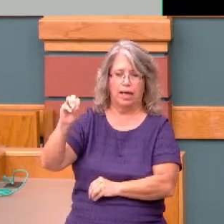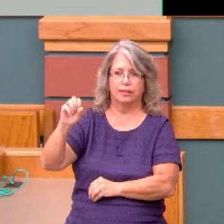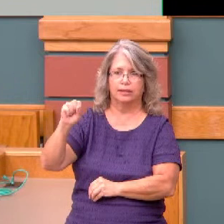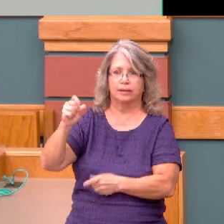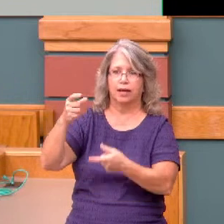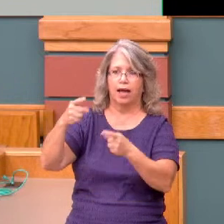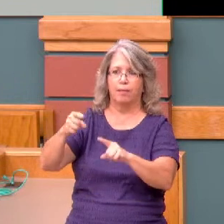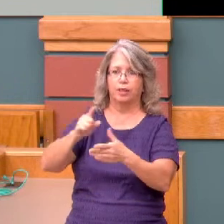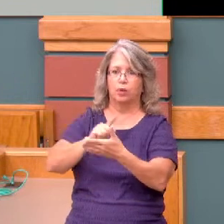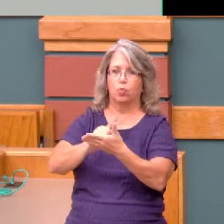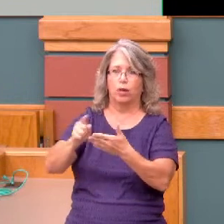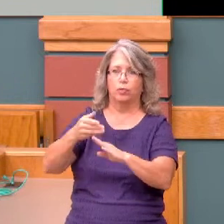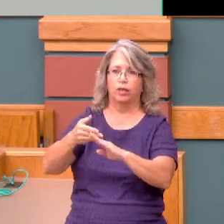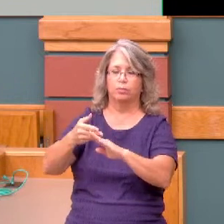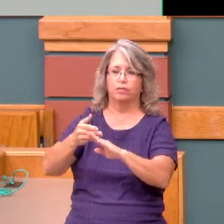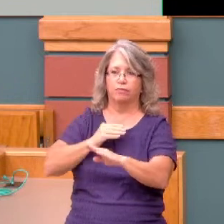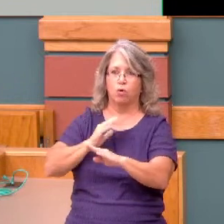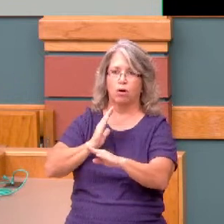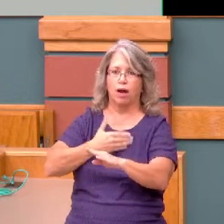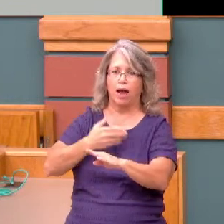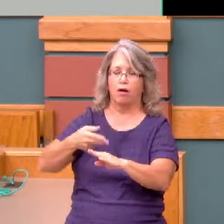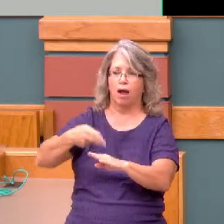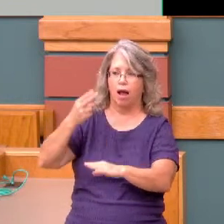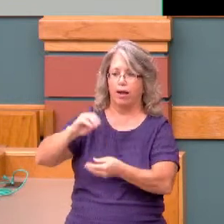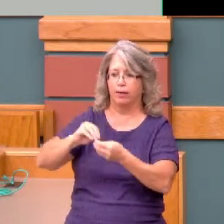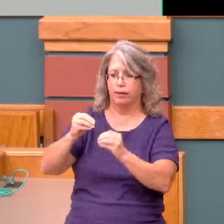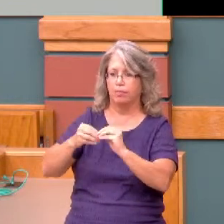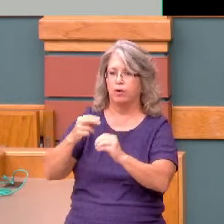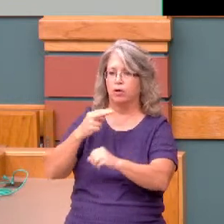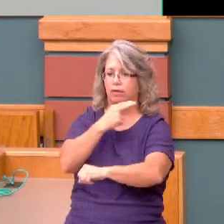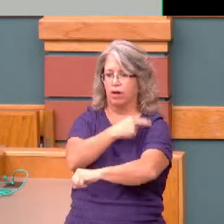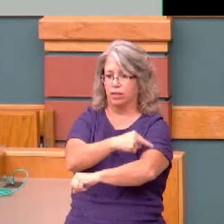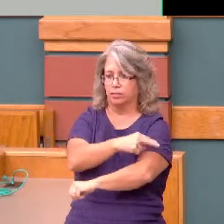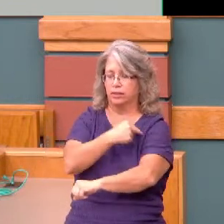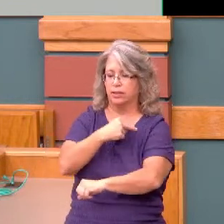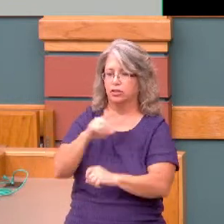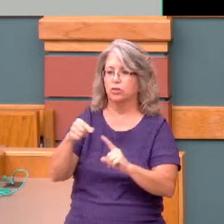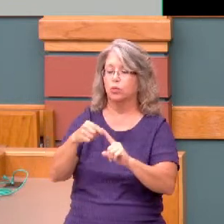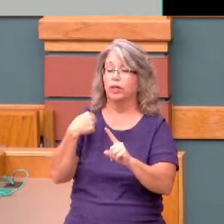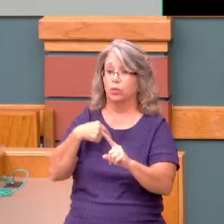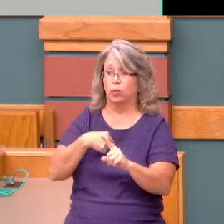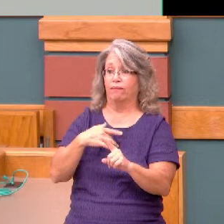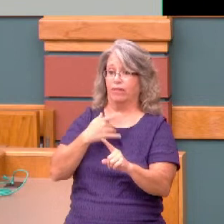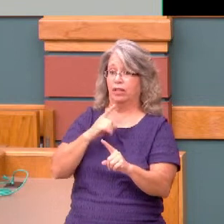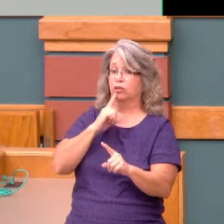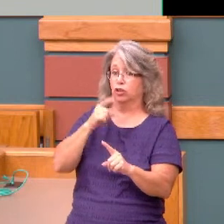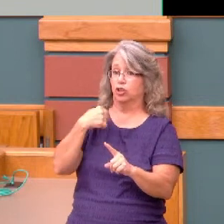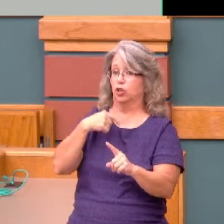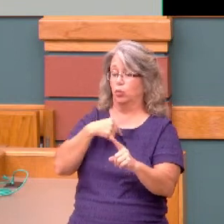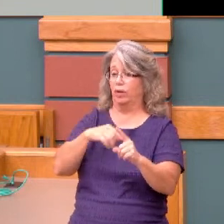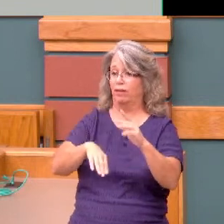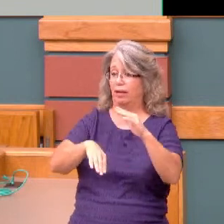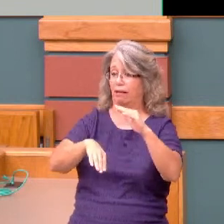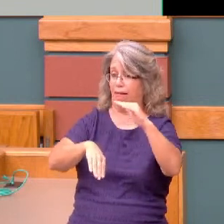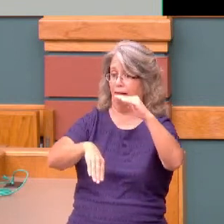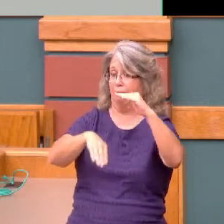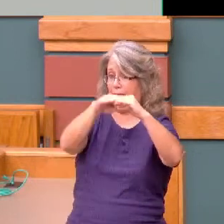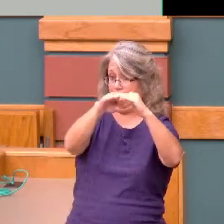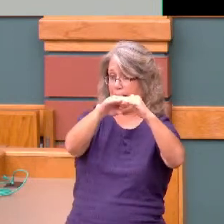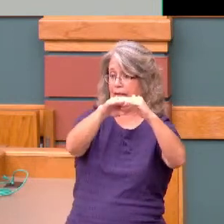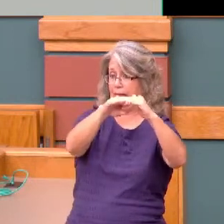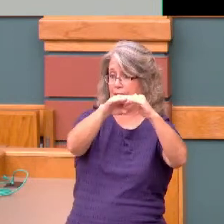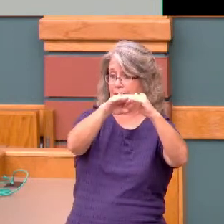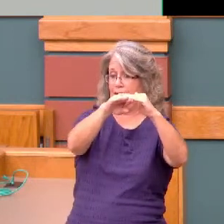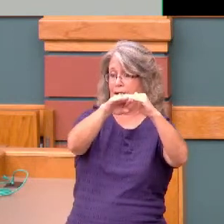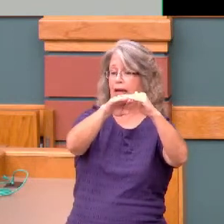number of hospitalizations. So once we're pretty sure that we've peaked, we can expect that the hospitalizations will